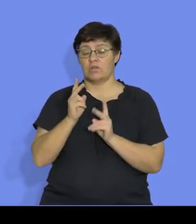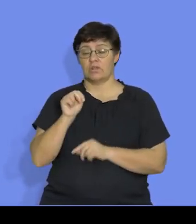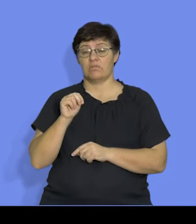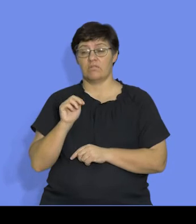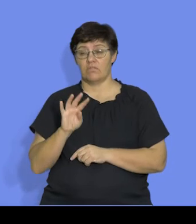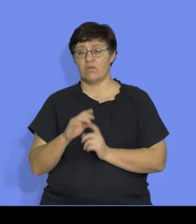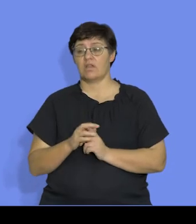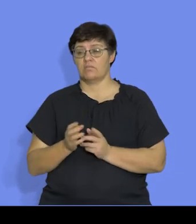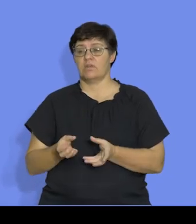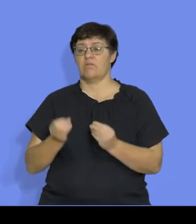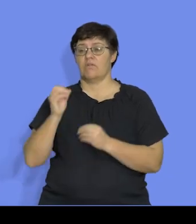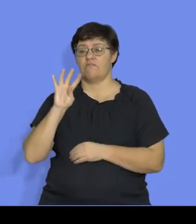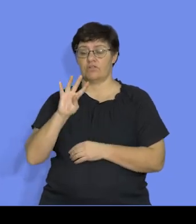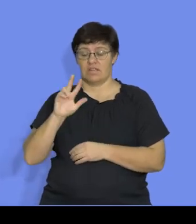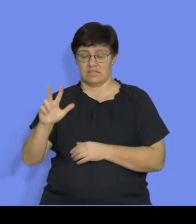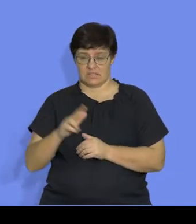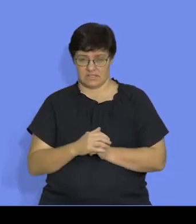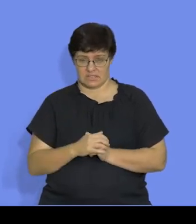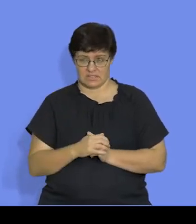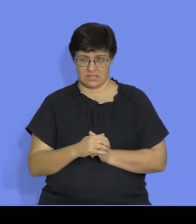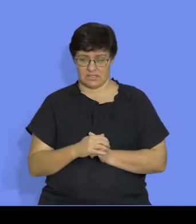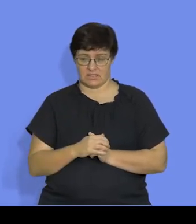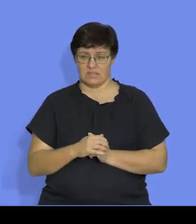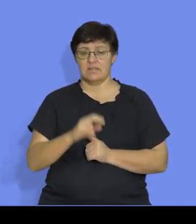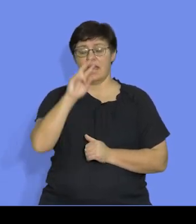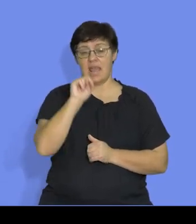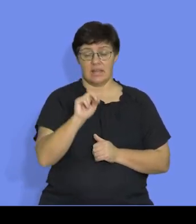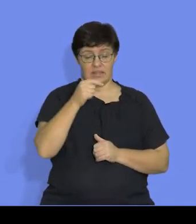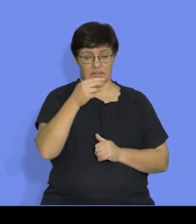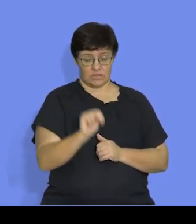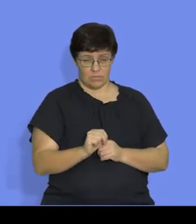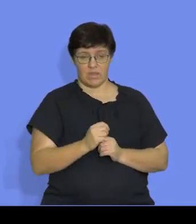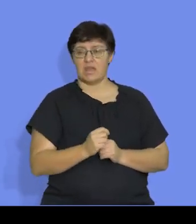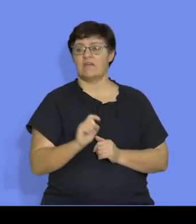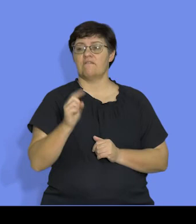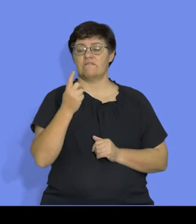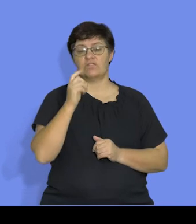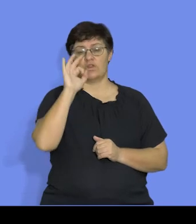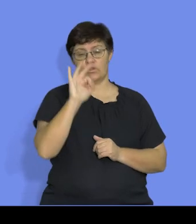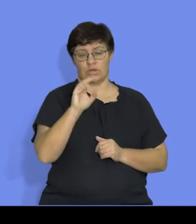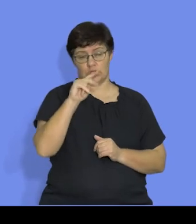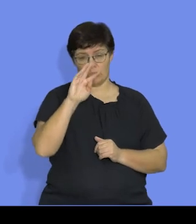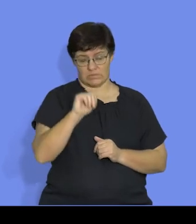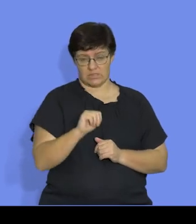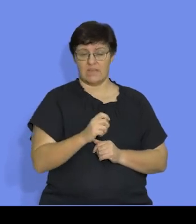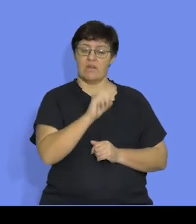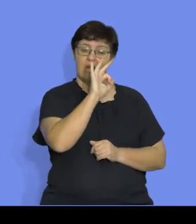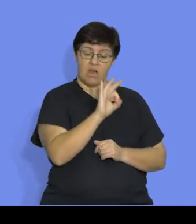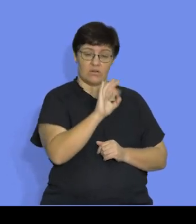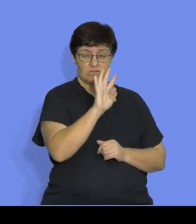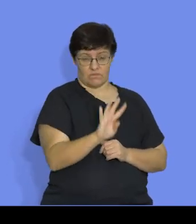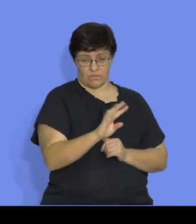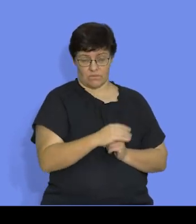12 times 4 gives me 48. So that is the nth term and the first 3 terms when R is